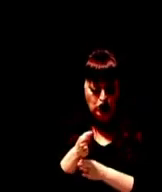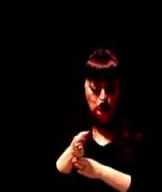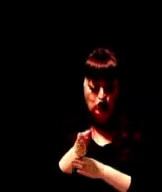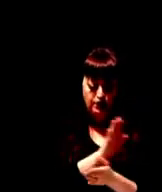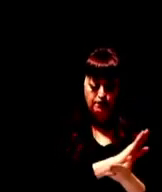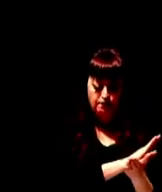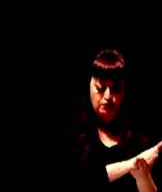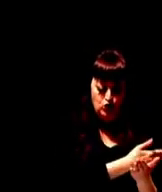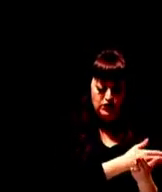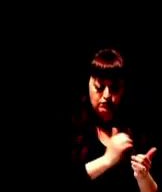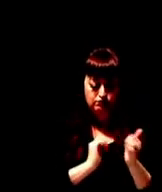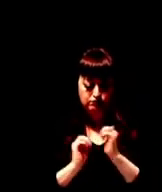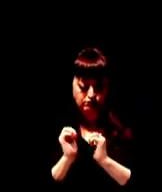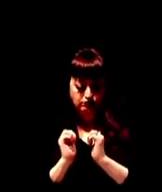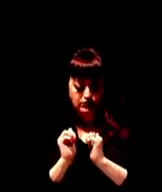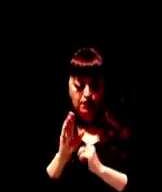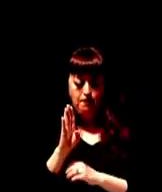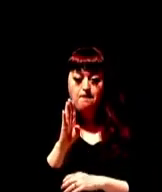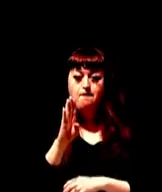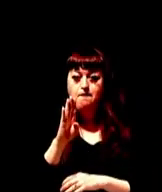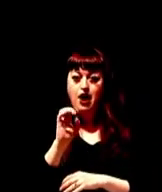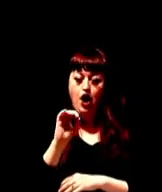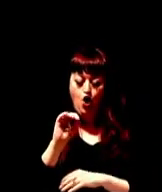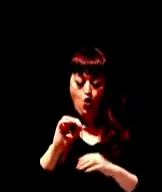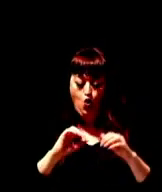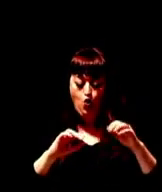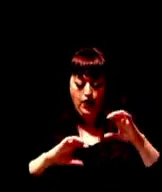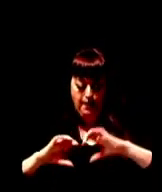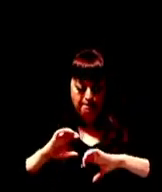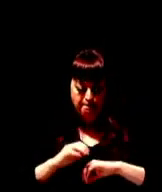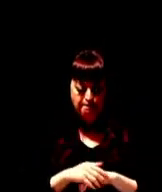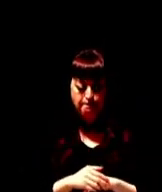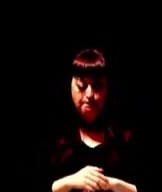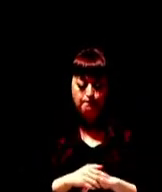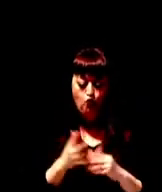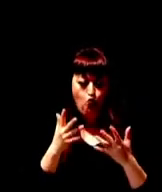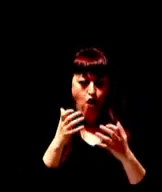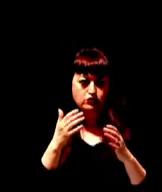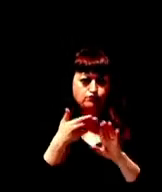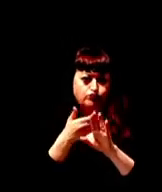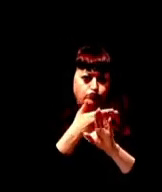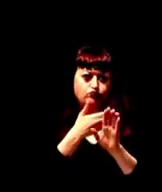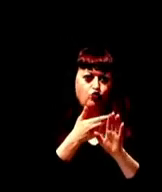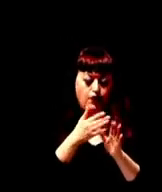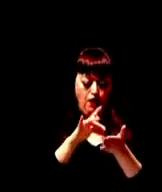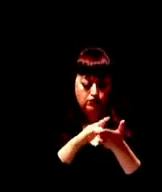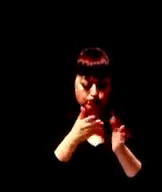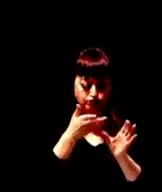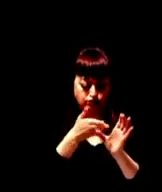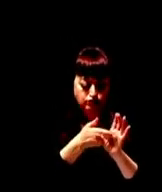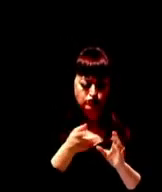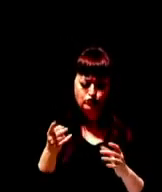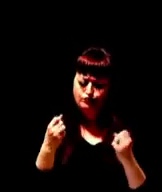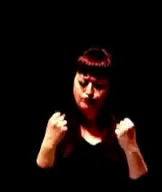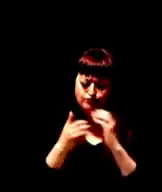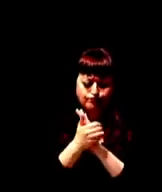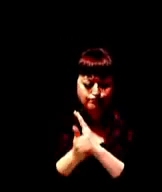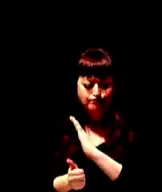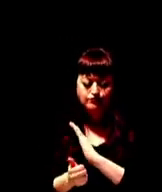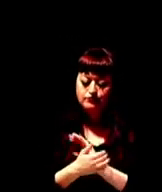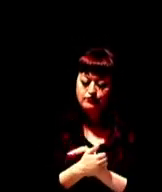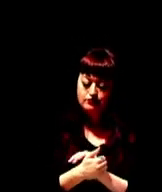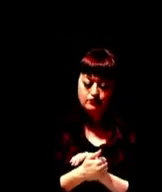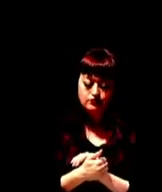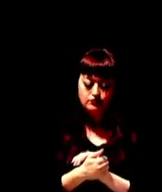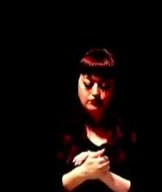the pre-med track. Selected as a very strong scholar at Oberlin, Guadalupe will be